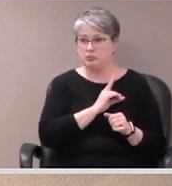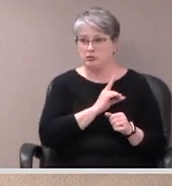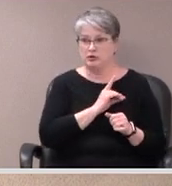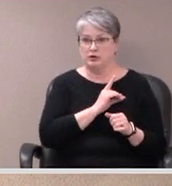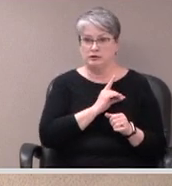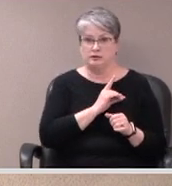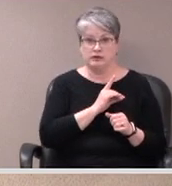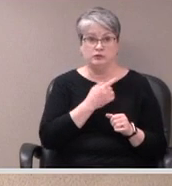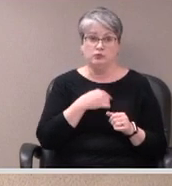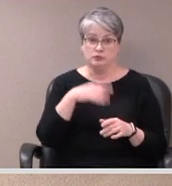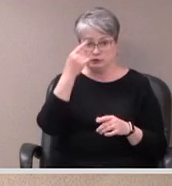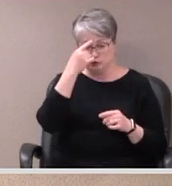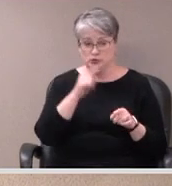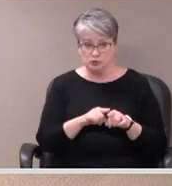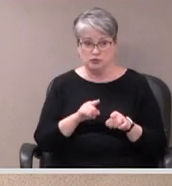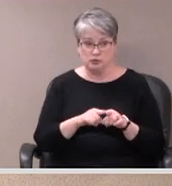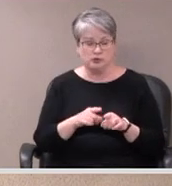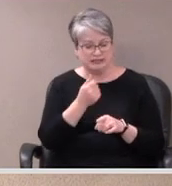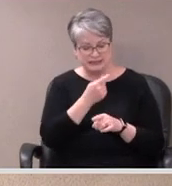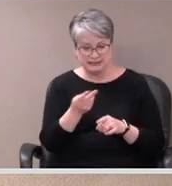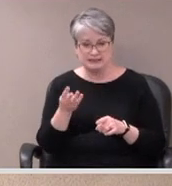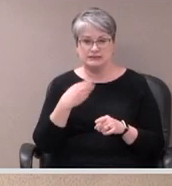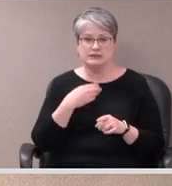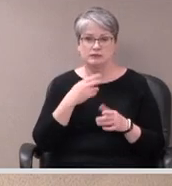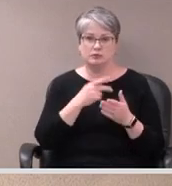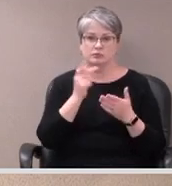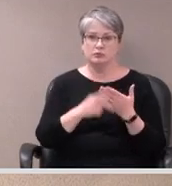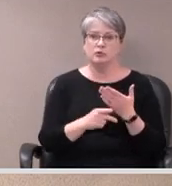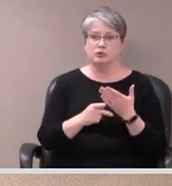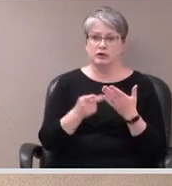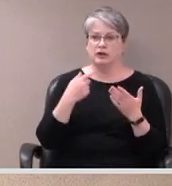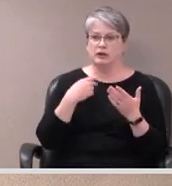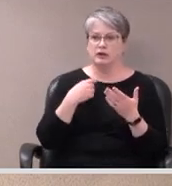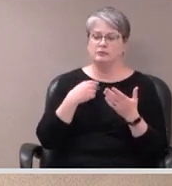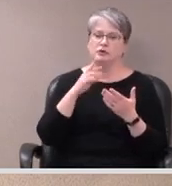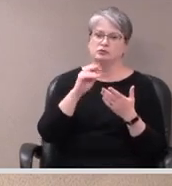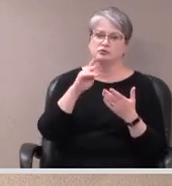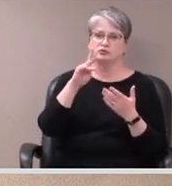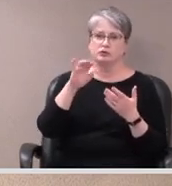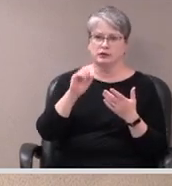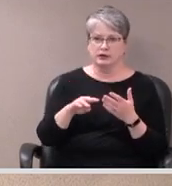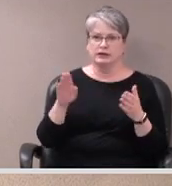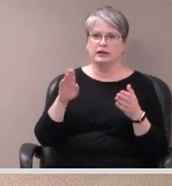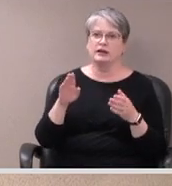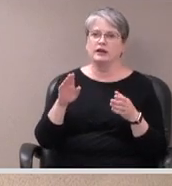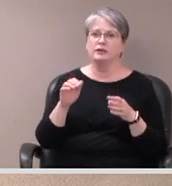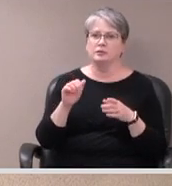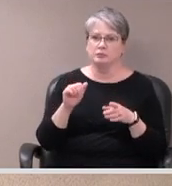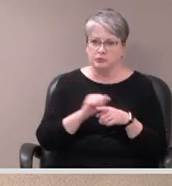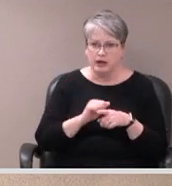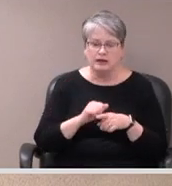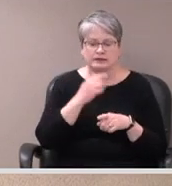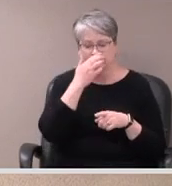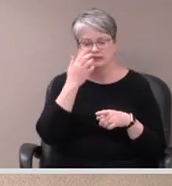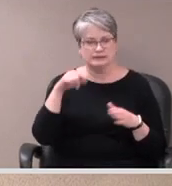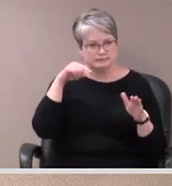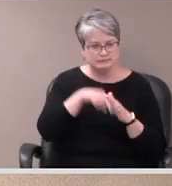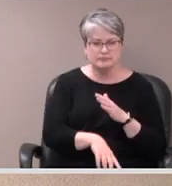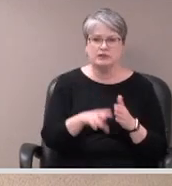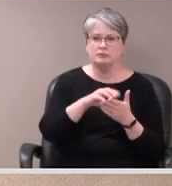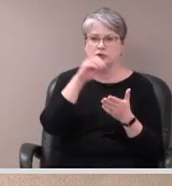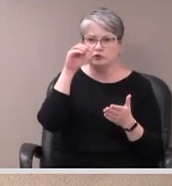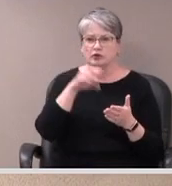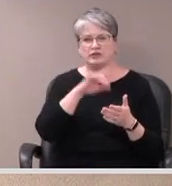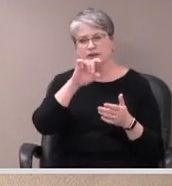collectively and agreeably for several programs like restorative practice and deeper learning and some of these